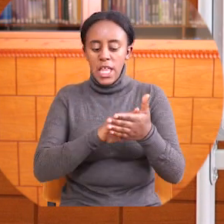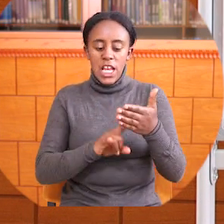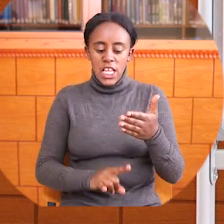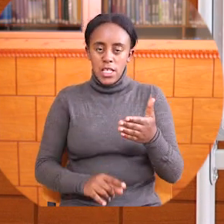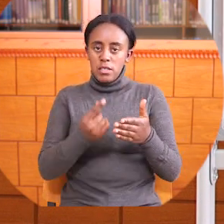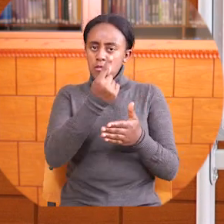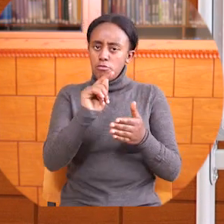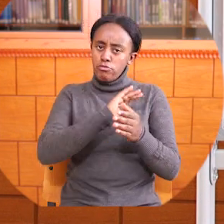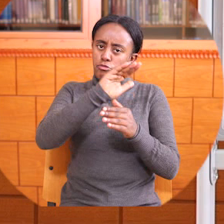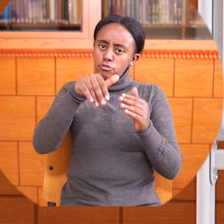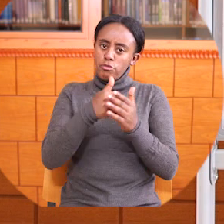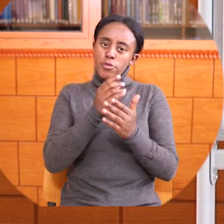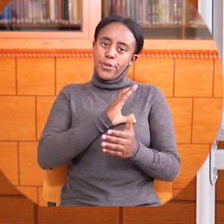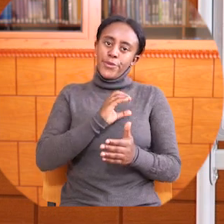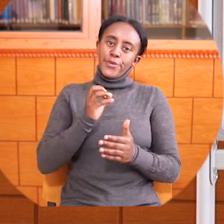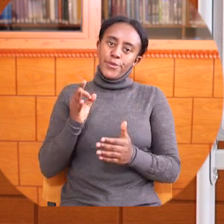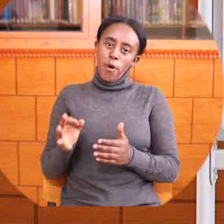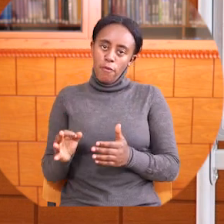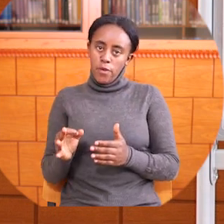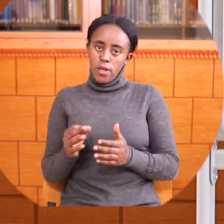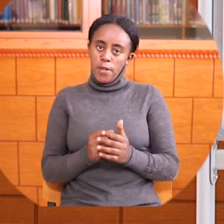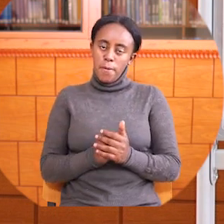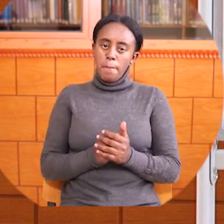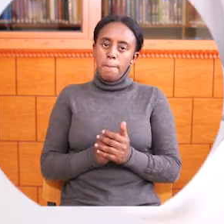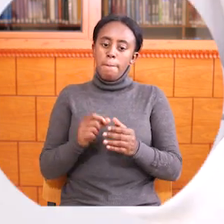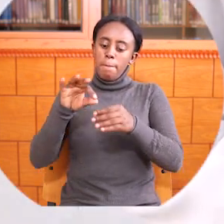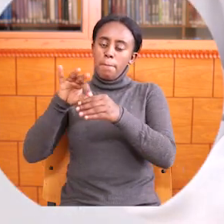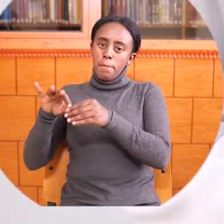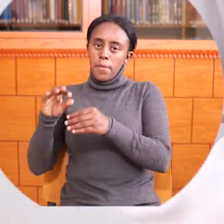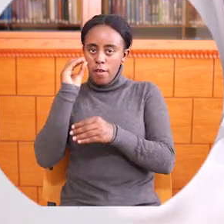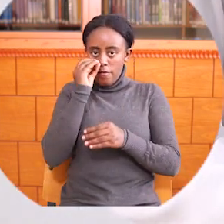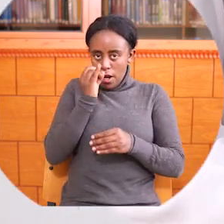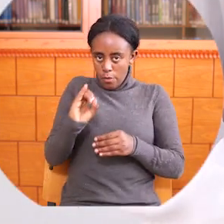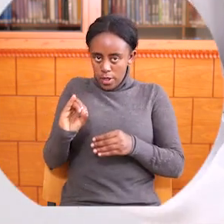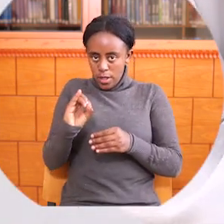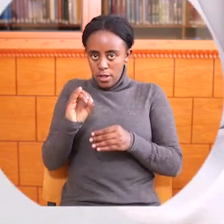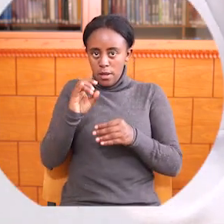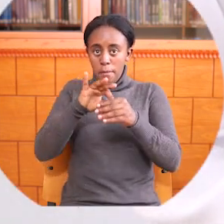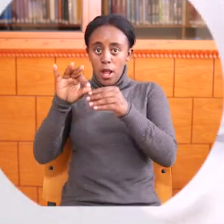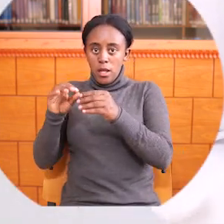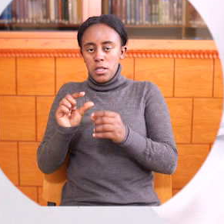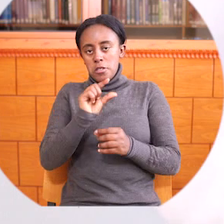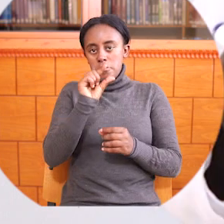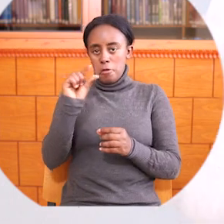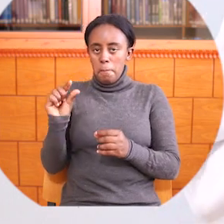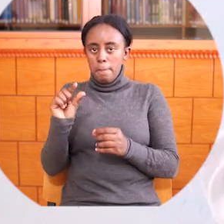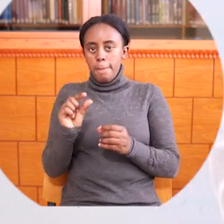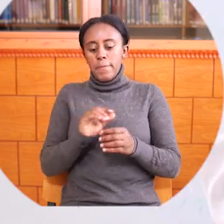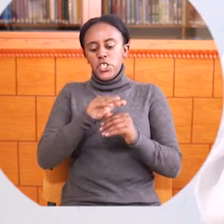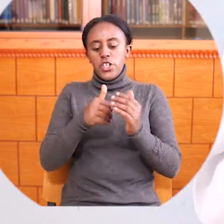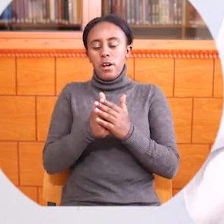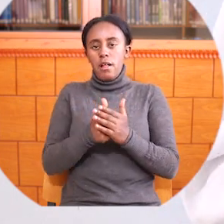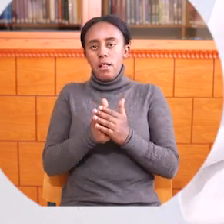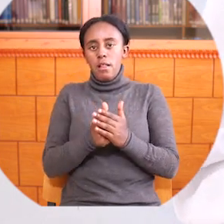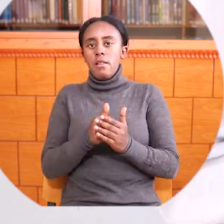general characteristic of flowering plants. Flowering plants have some general characteristic, like